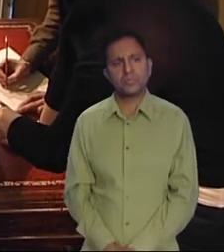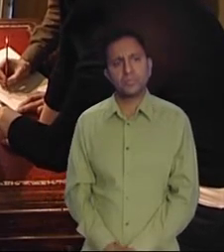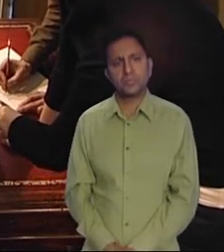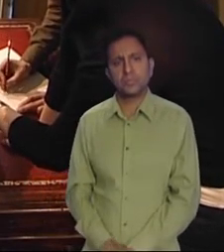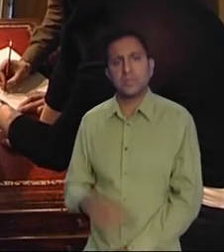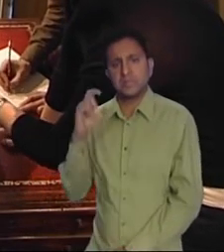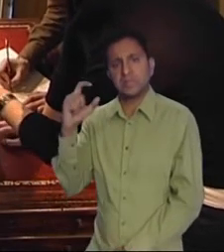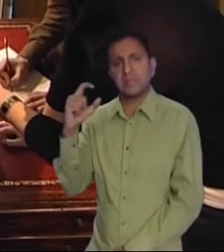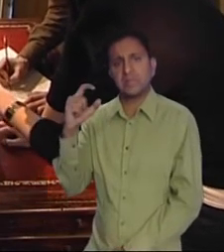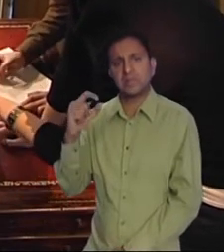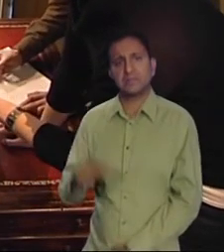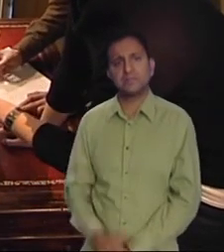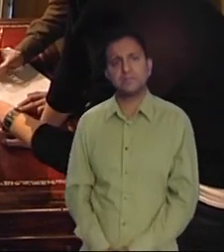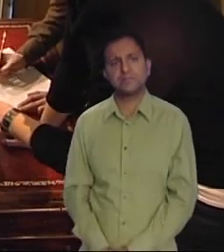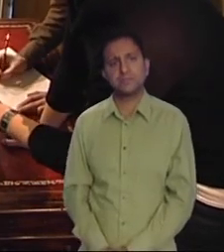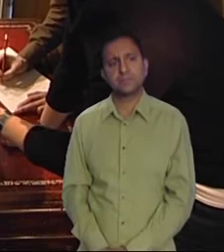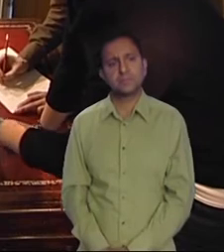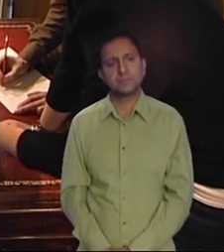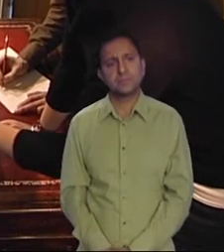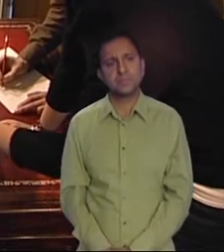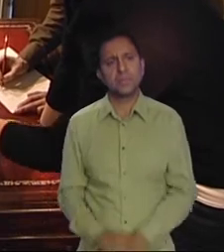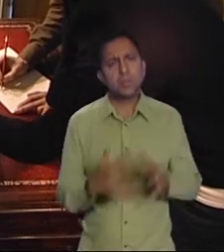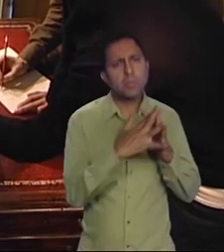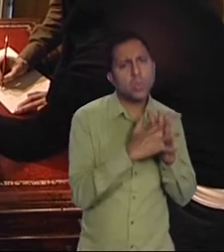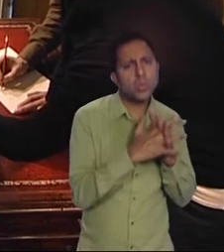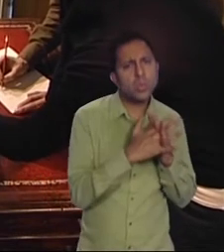C. W.